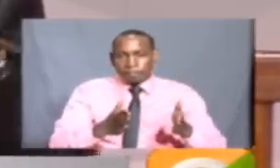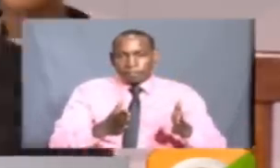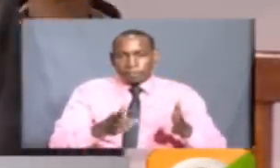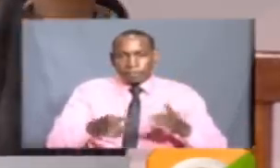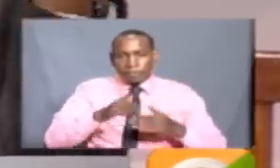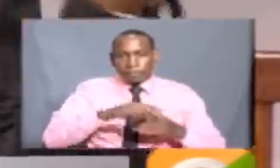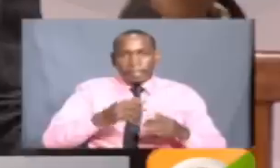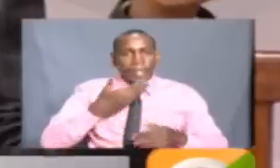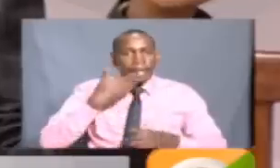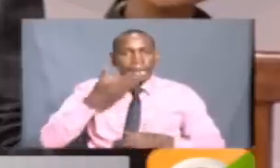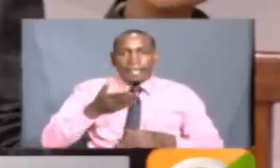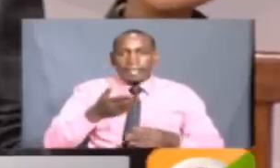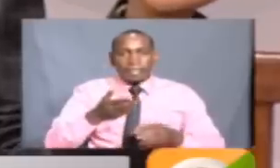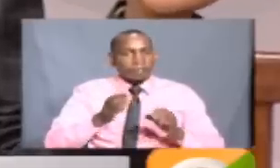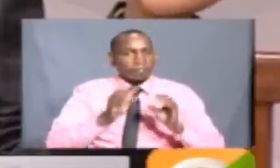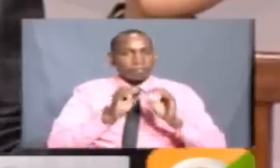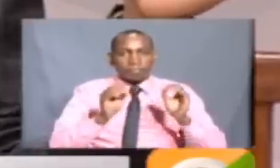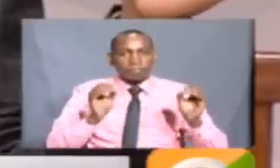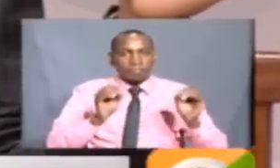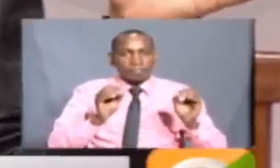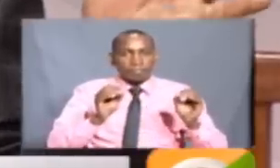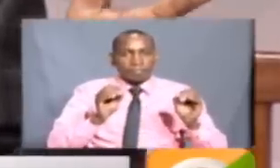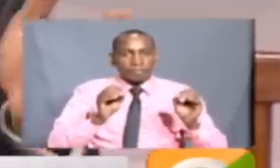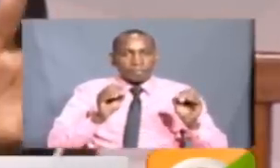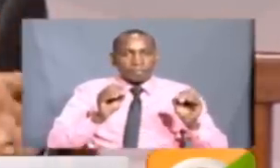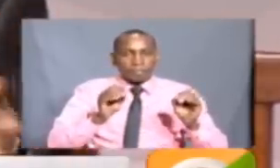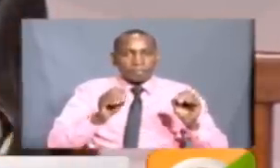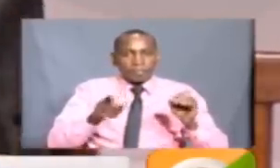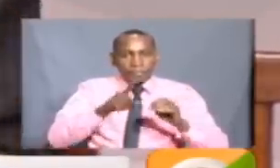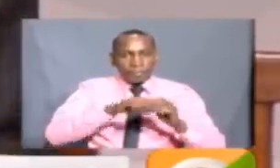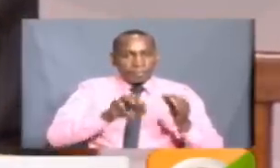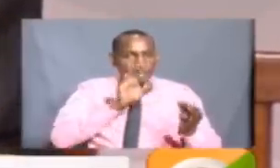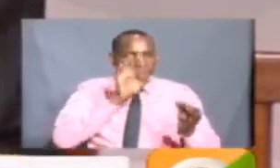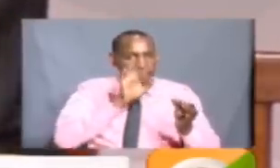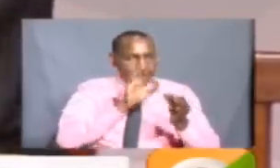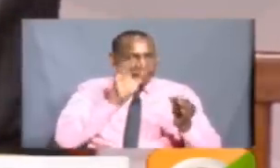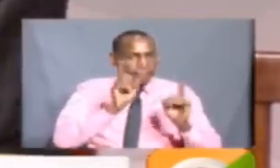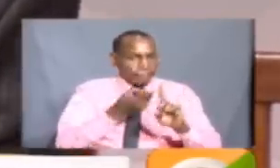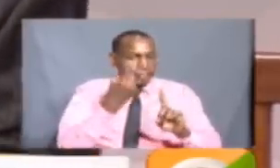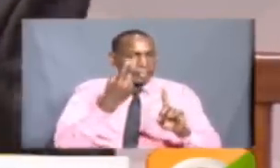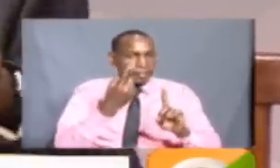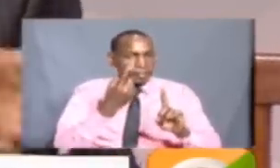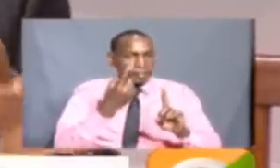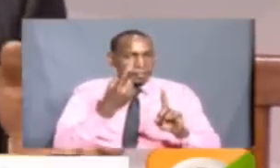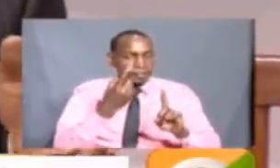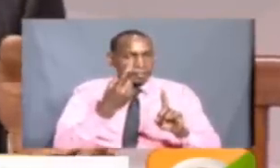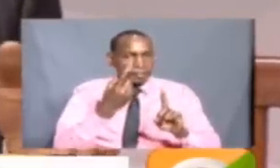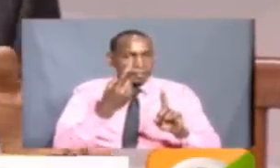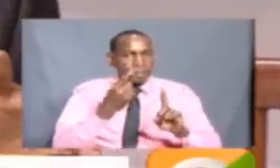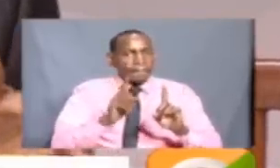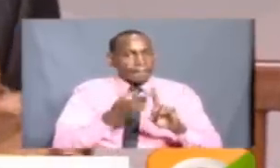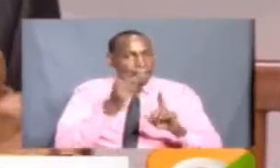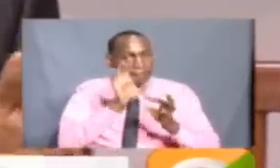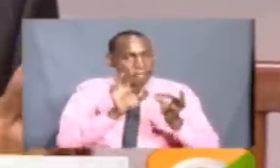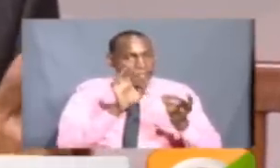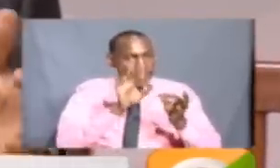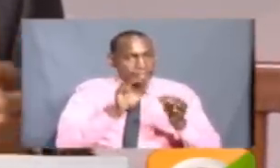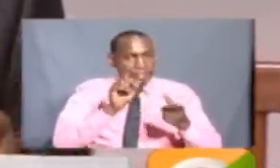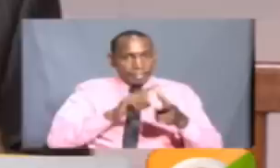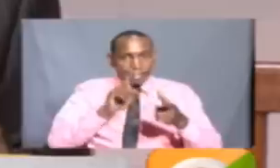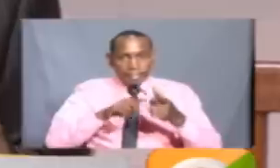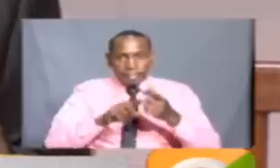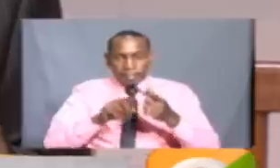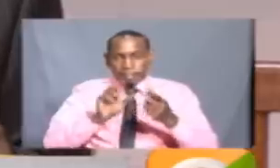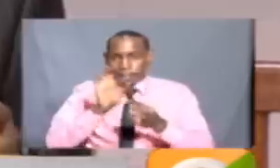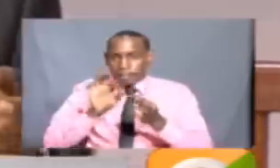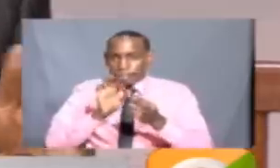don't answer hypothetical questions. We test hypotheses. We float hypotheses, and then we test